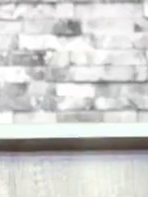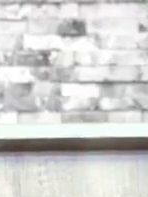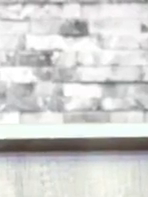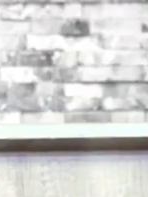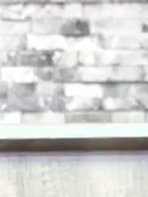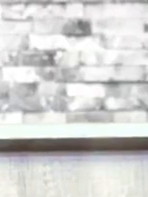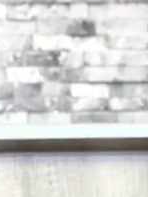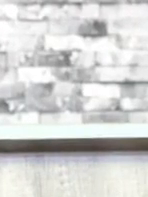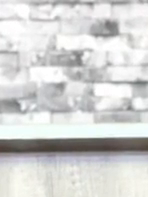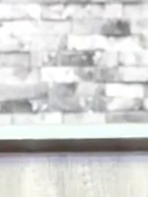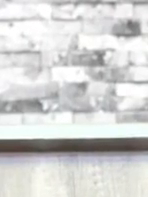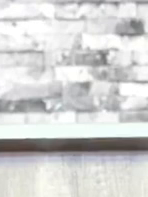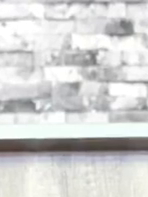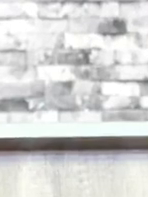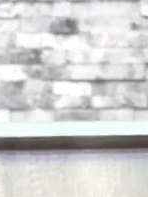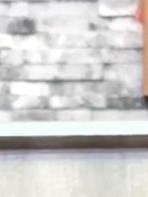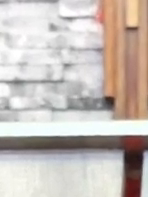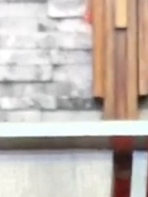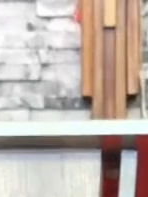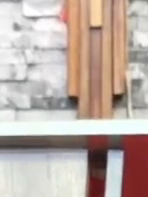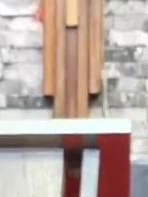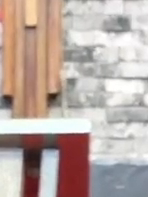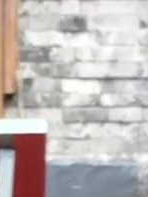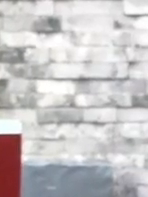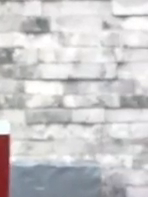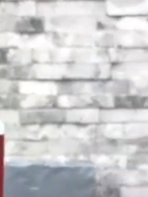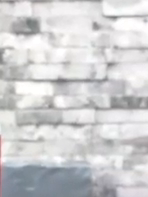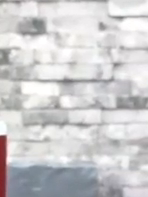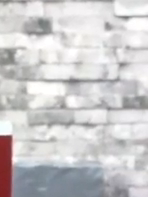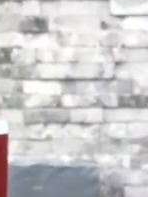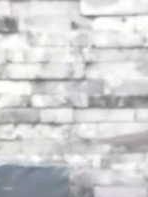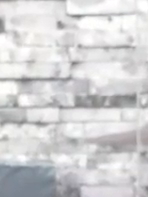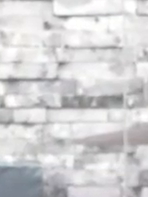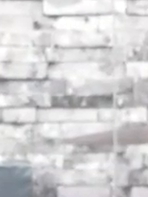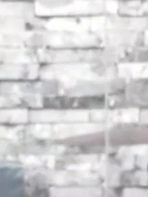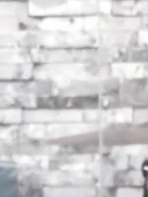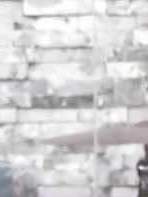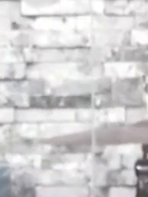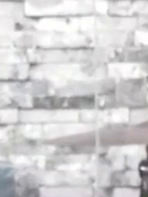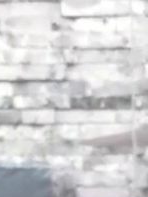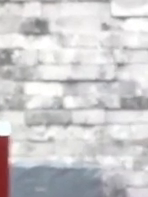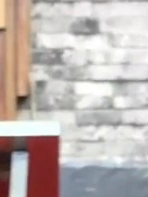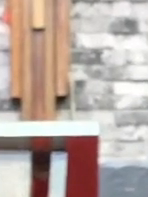Goliath, even the women composed a song that David has killed tens of thousands.